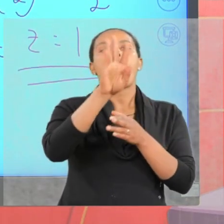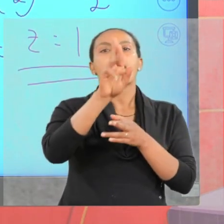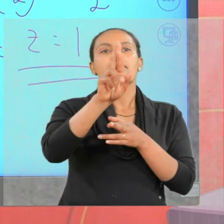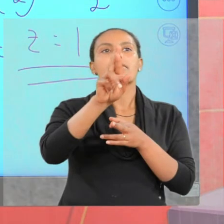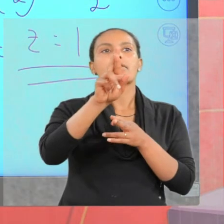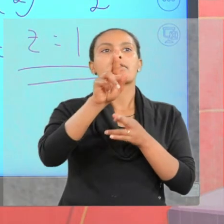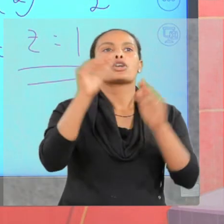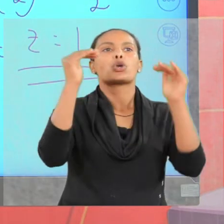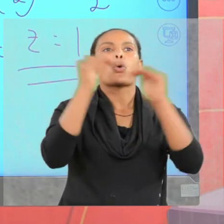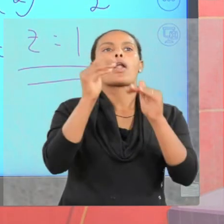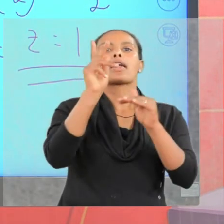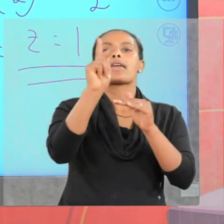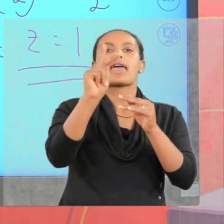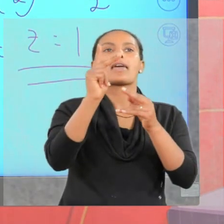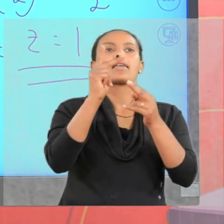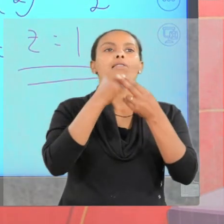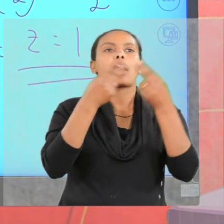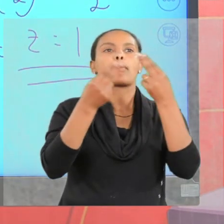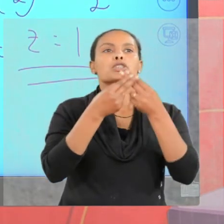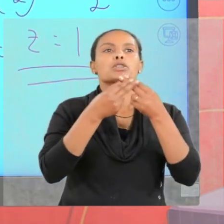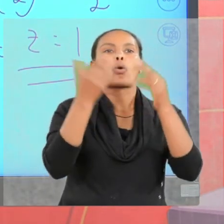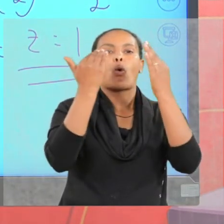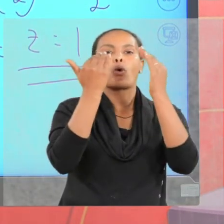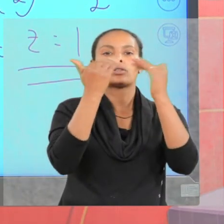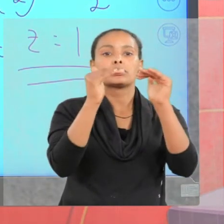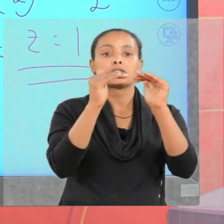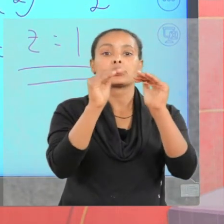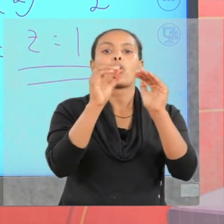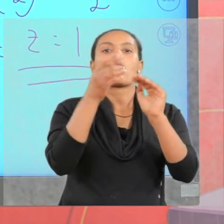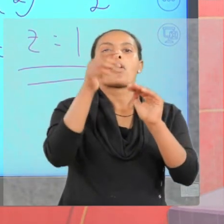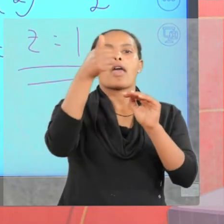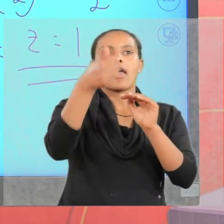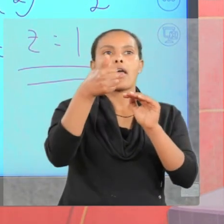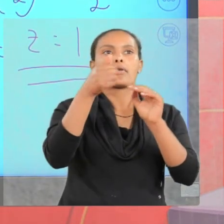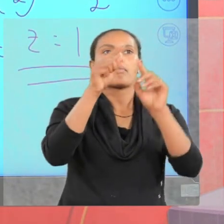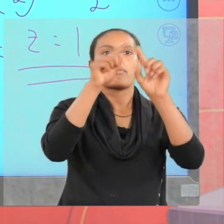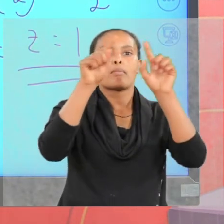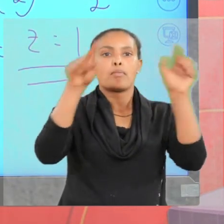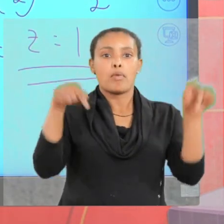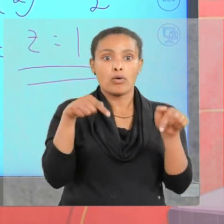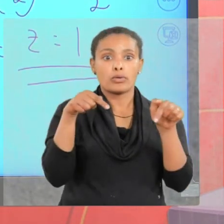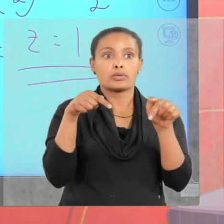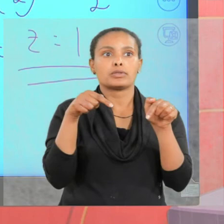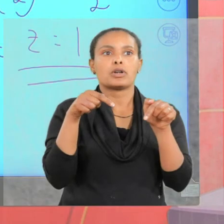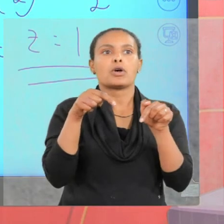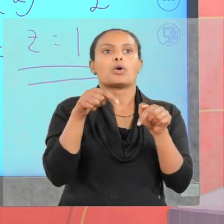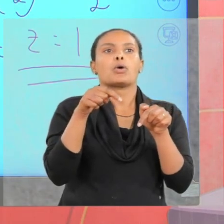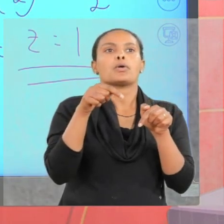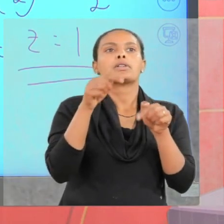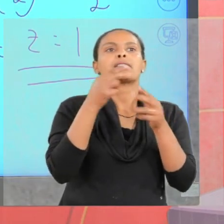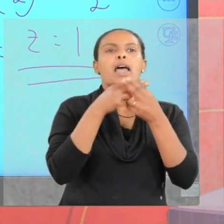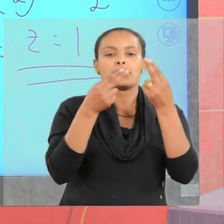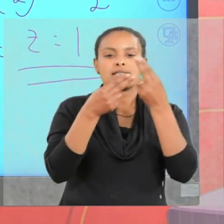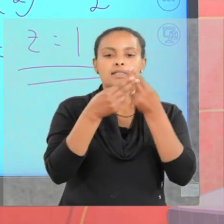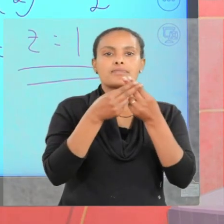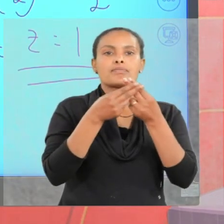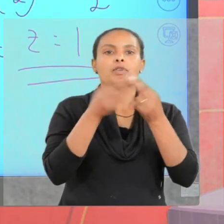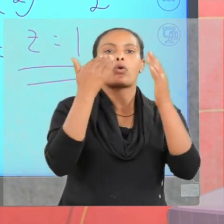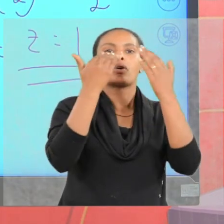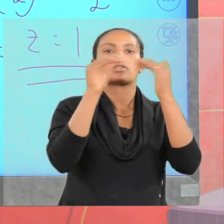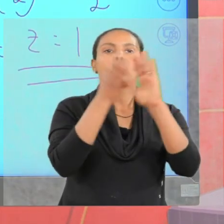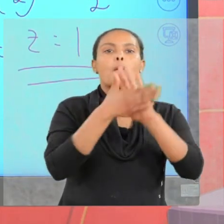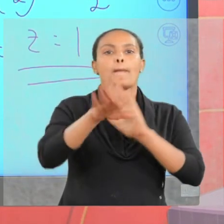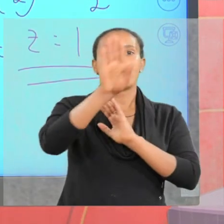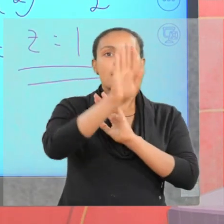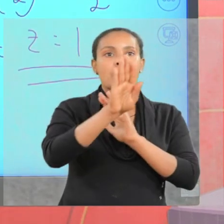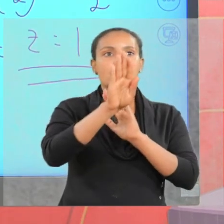equal K times concentration of M to the power of X, the value of X is 1, times concentration of